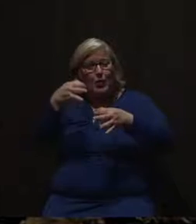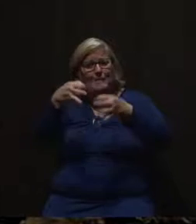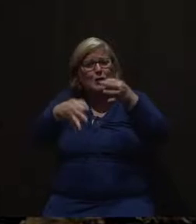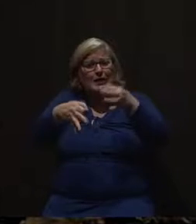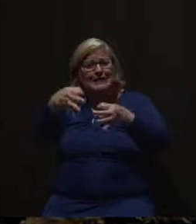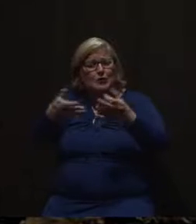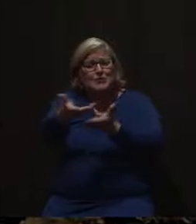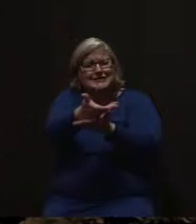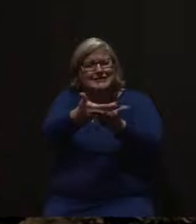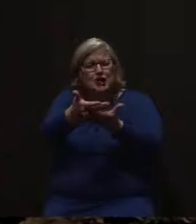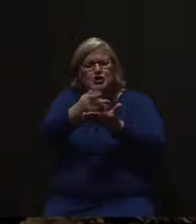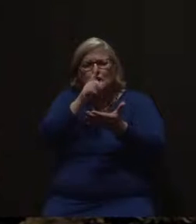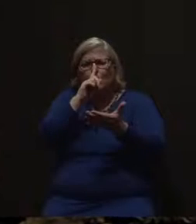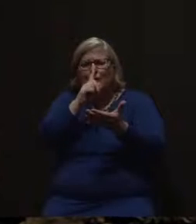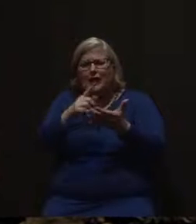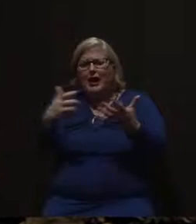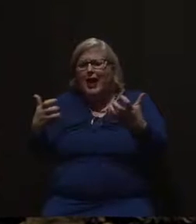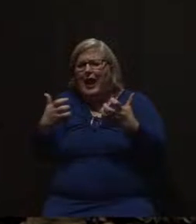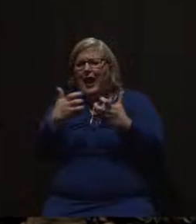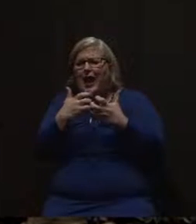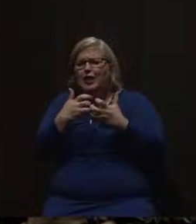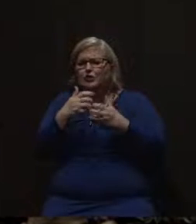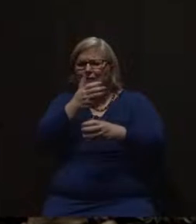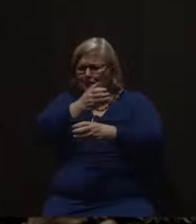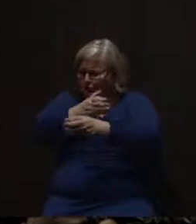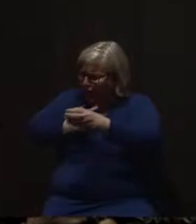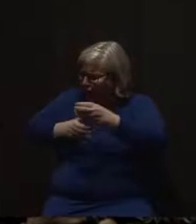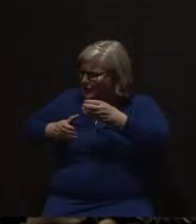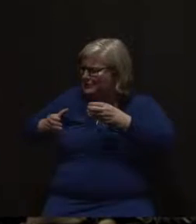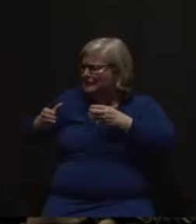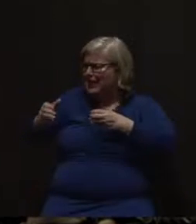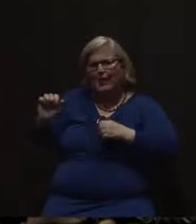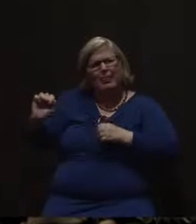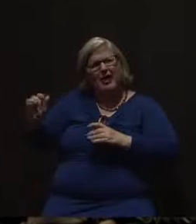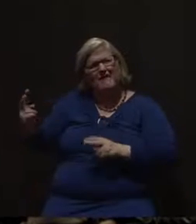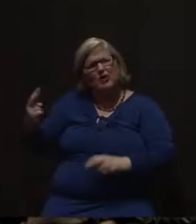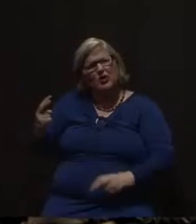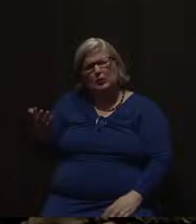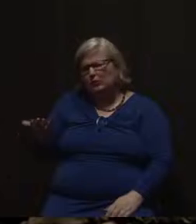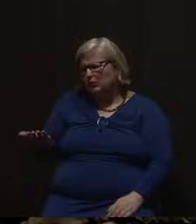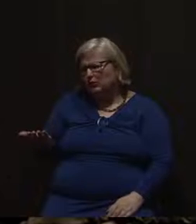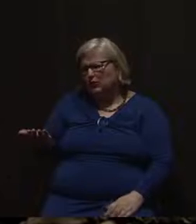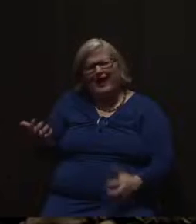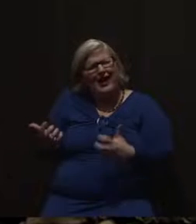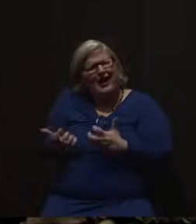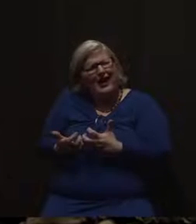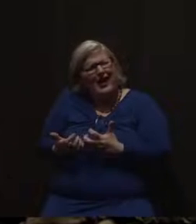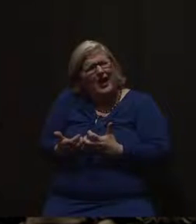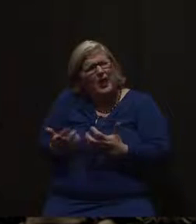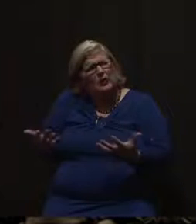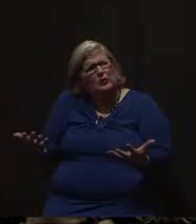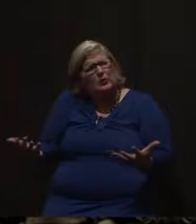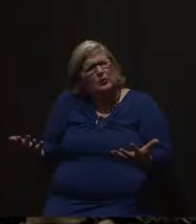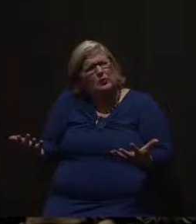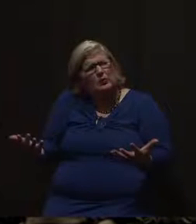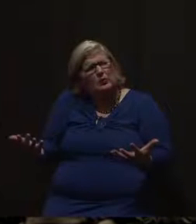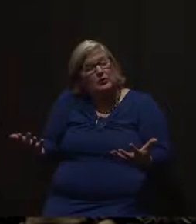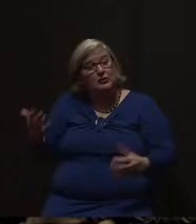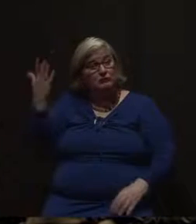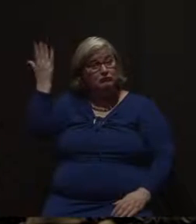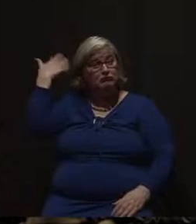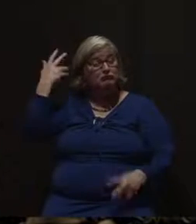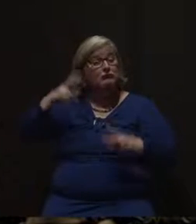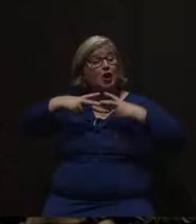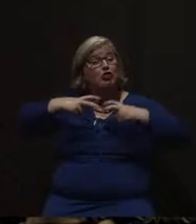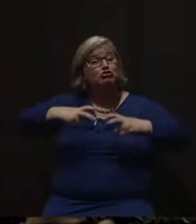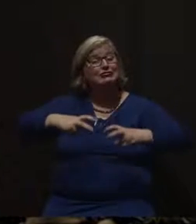learned how can we basically, first of all, understand the other viewpoint in this. And research shows